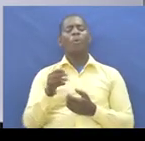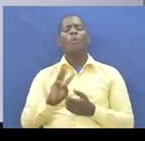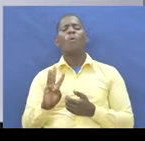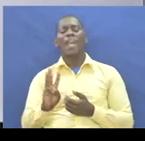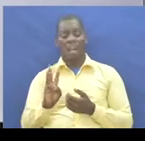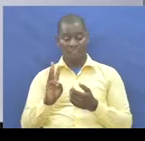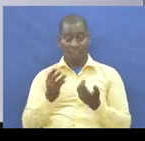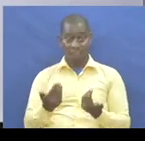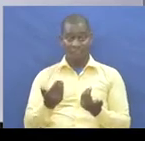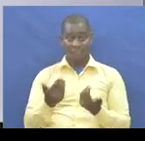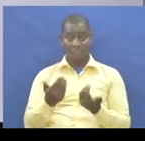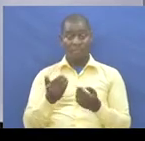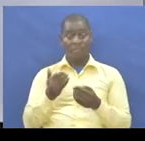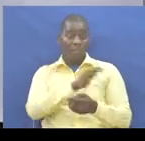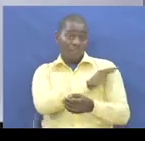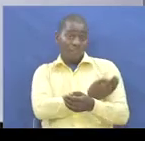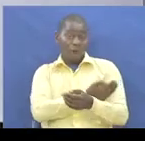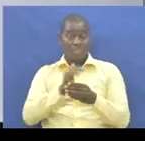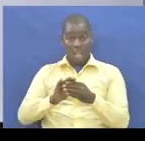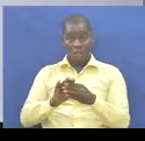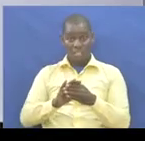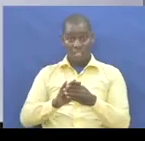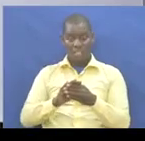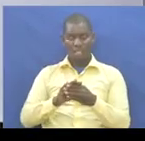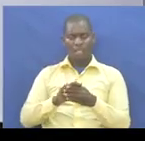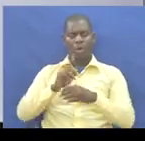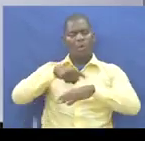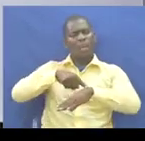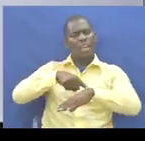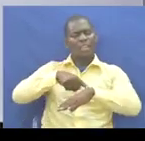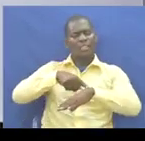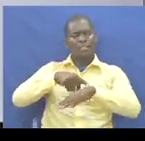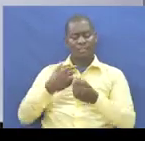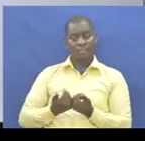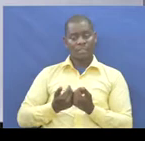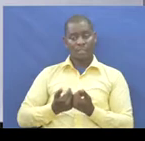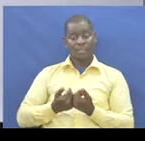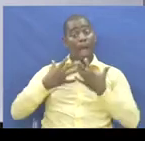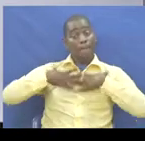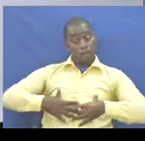But B, what is going to happen when a force is applied to a moving body?